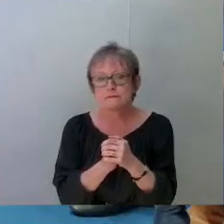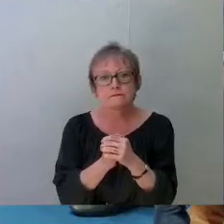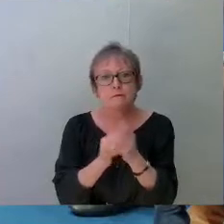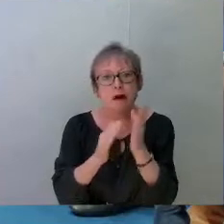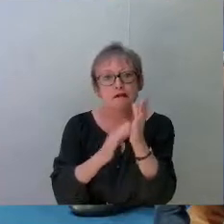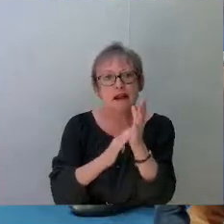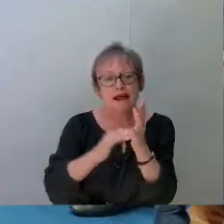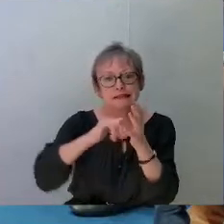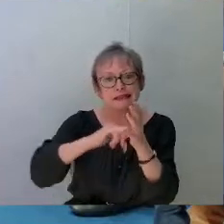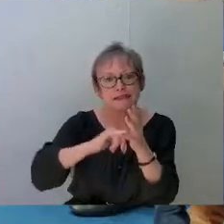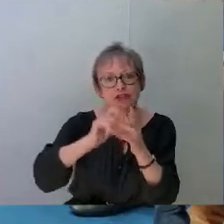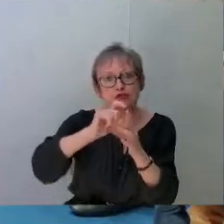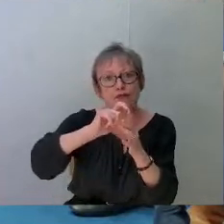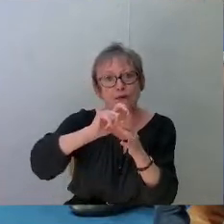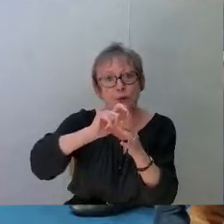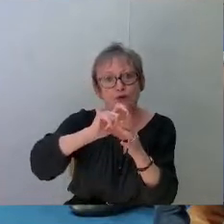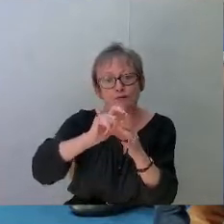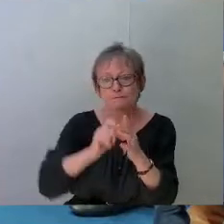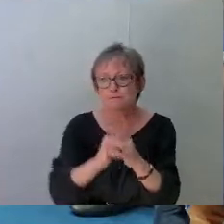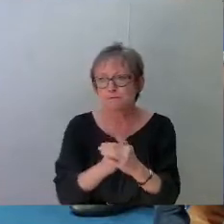Marina Sanchez Garrido.